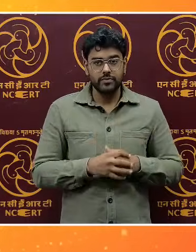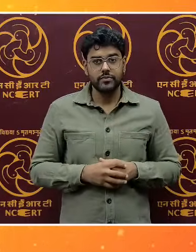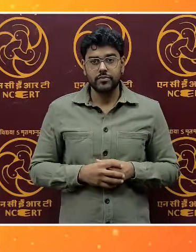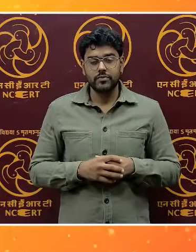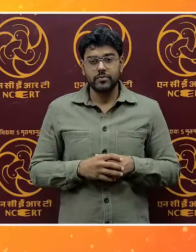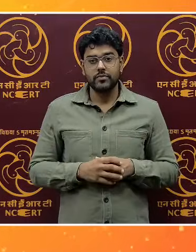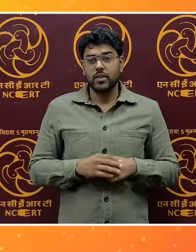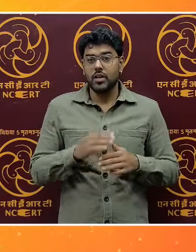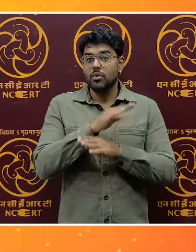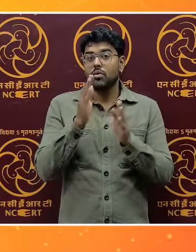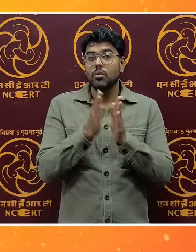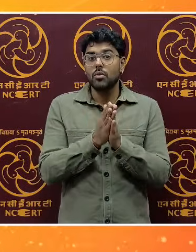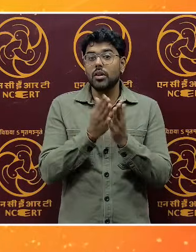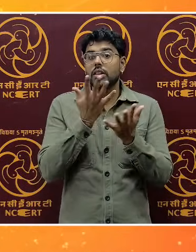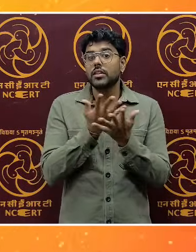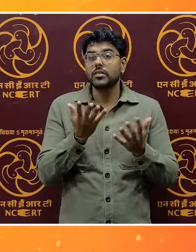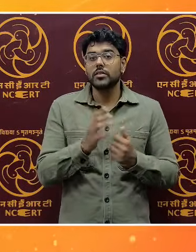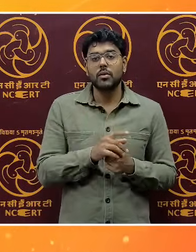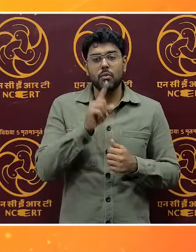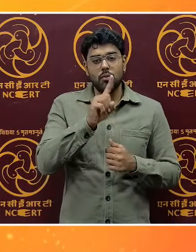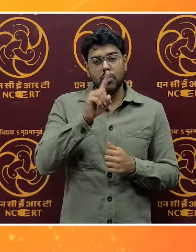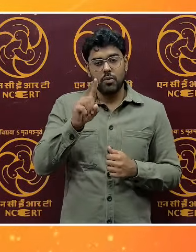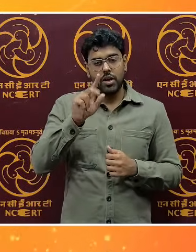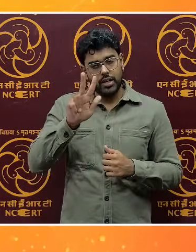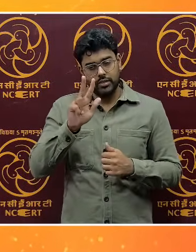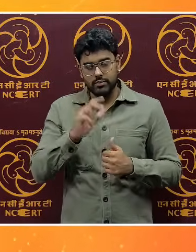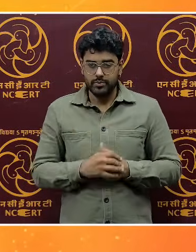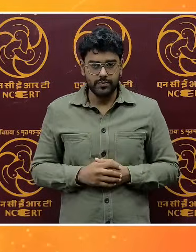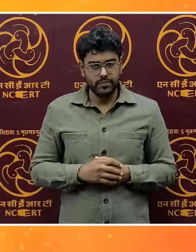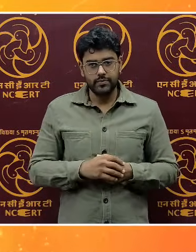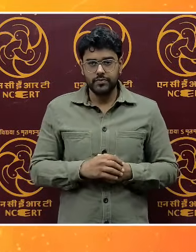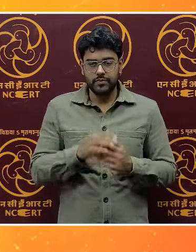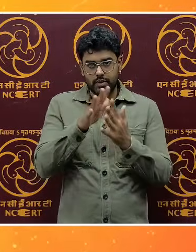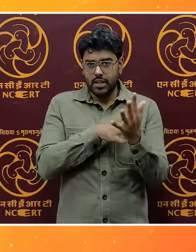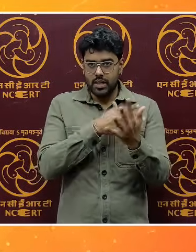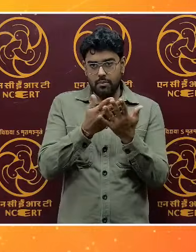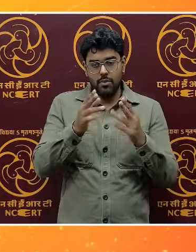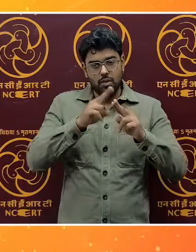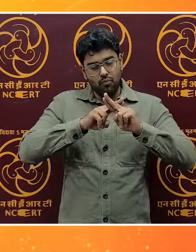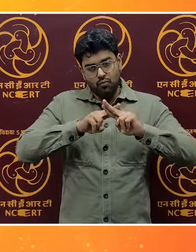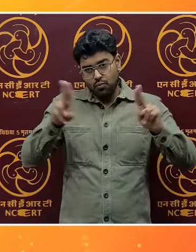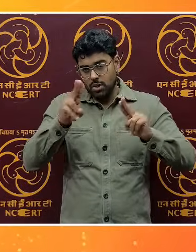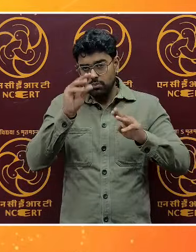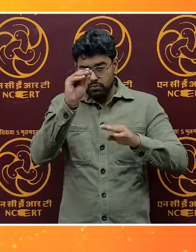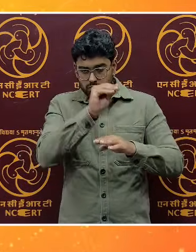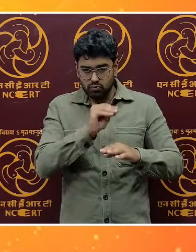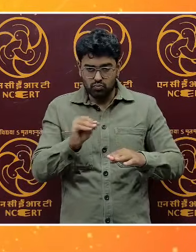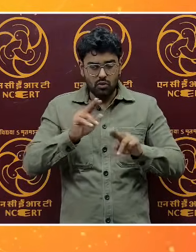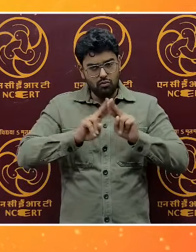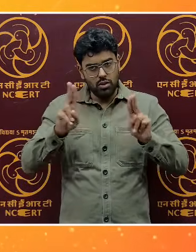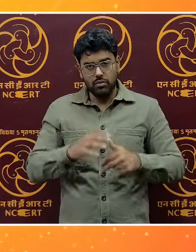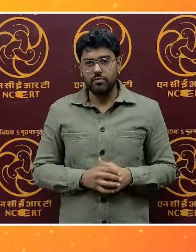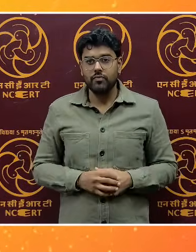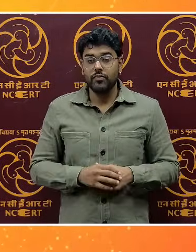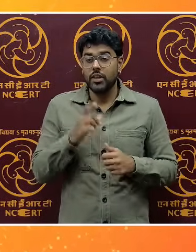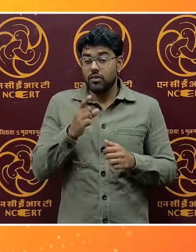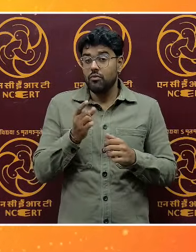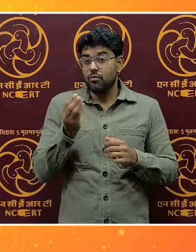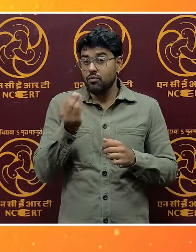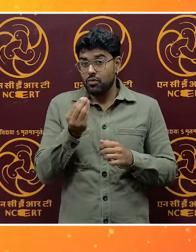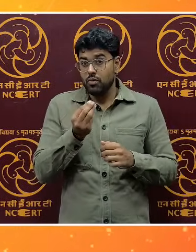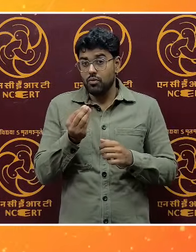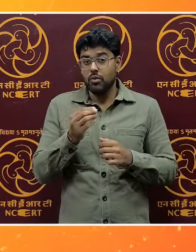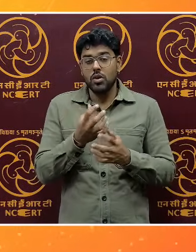how many elements are present. It is 118. The table is completely full, right, and most of them they exist